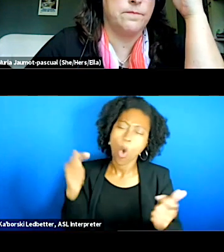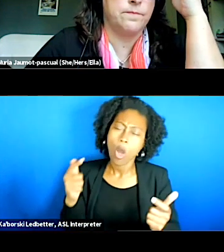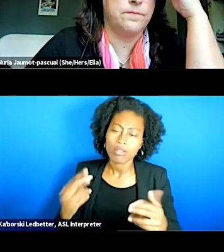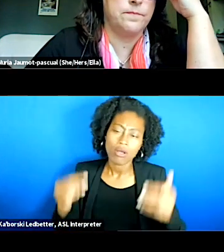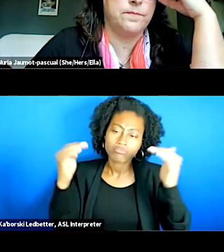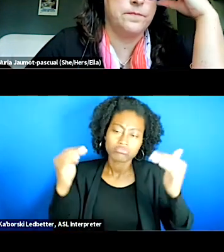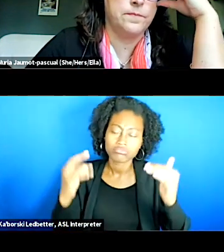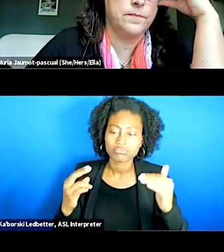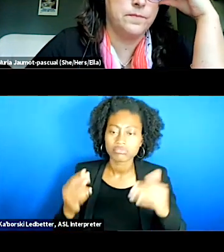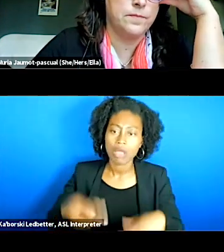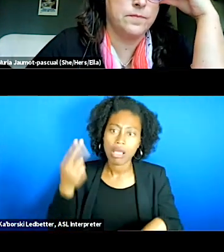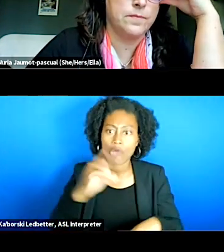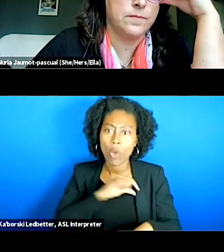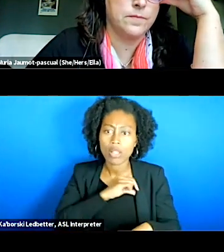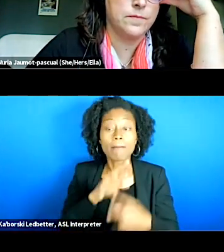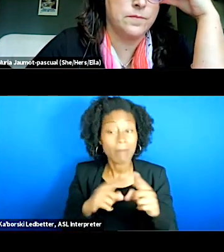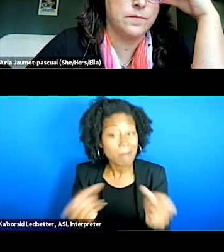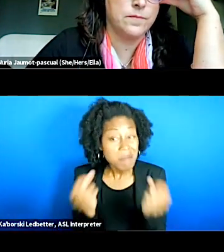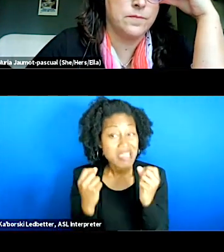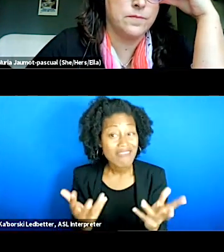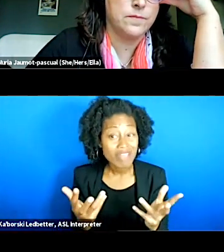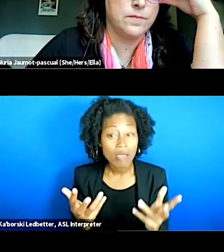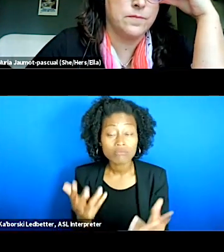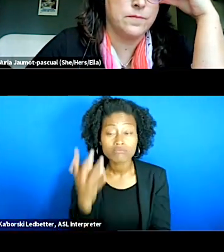but many of them are very, very good.